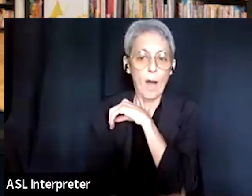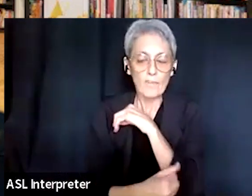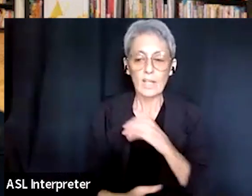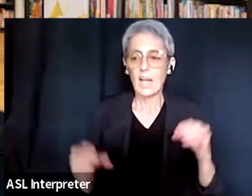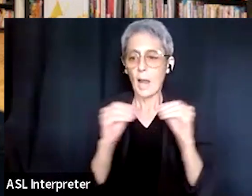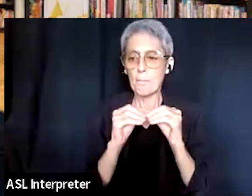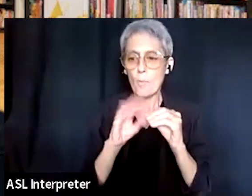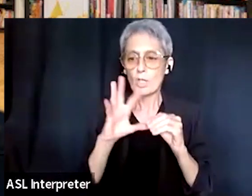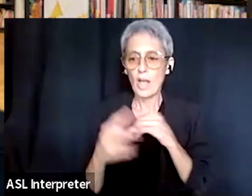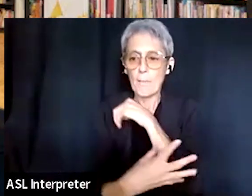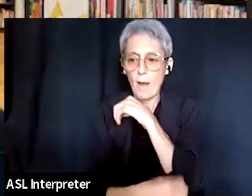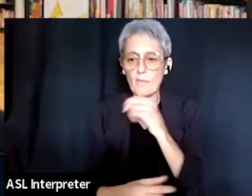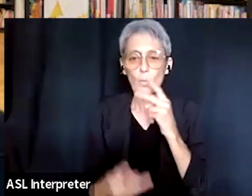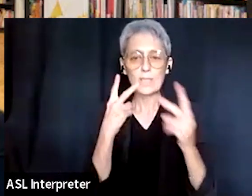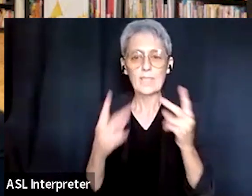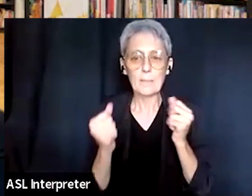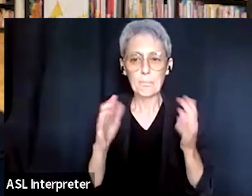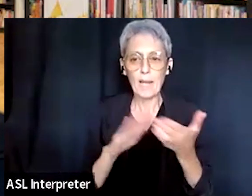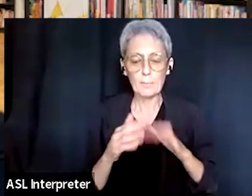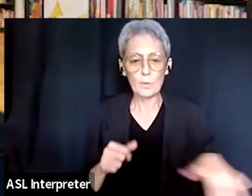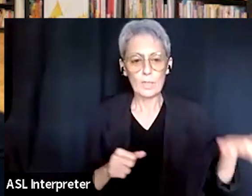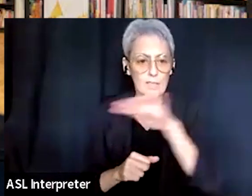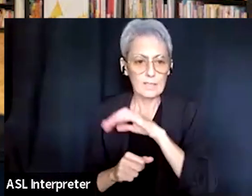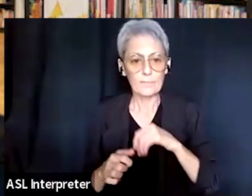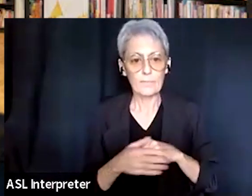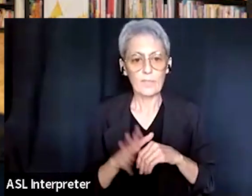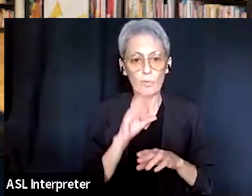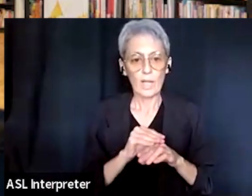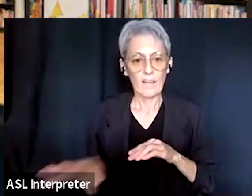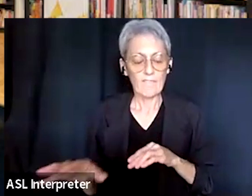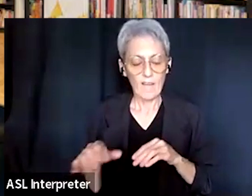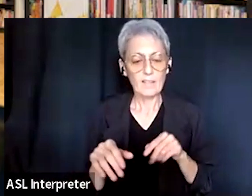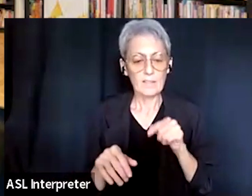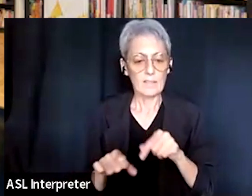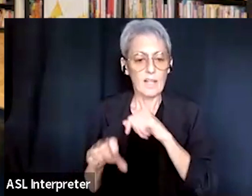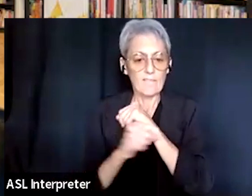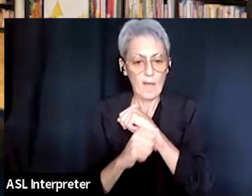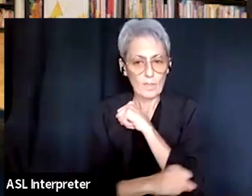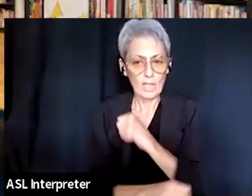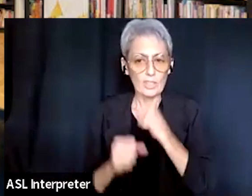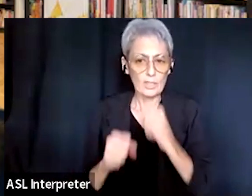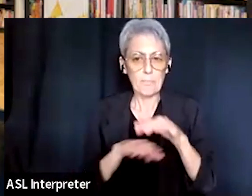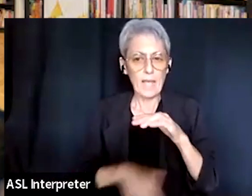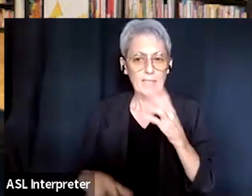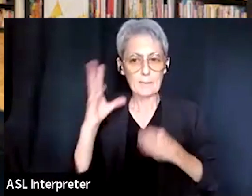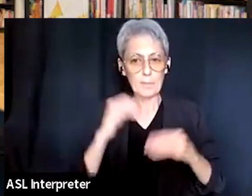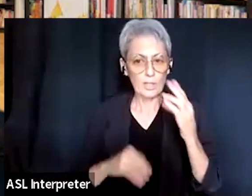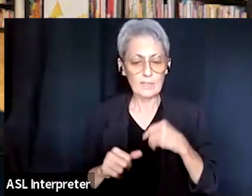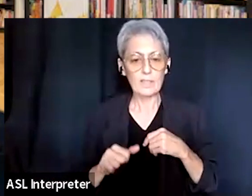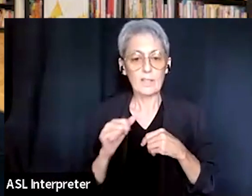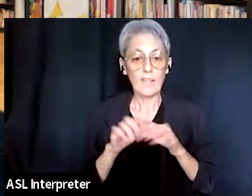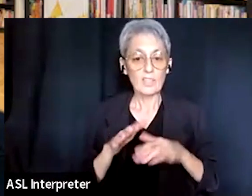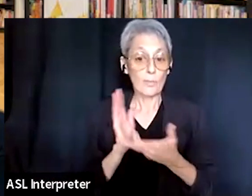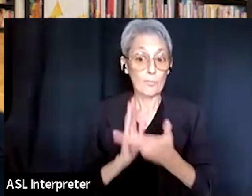in lots of our communities that really does impact on those foundational experiences that children bring with them. As a